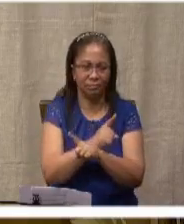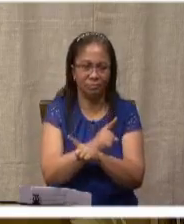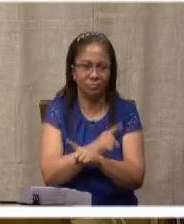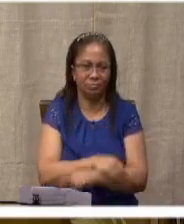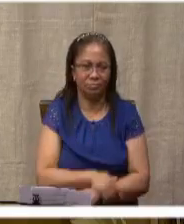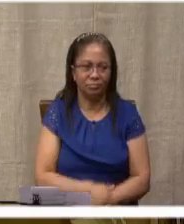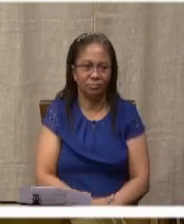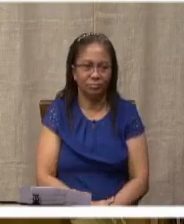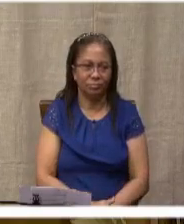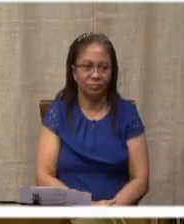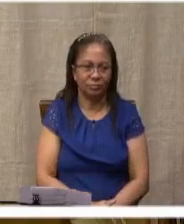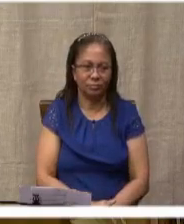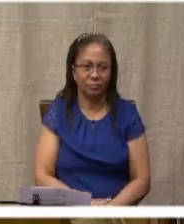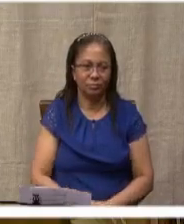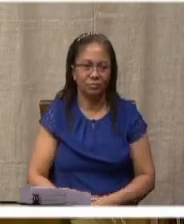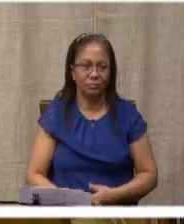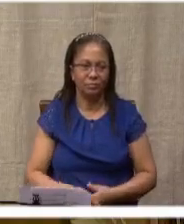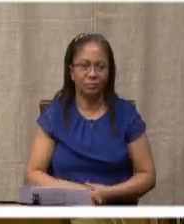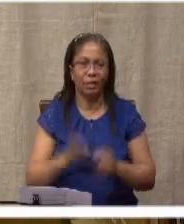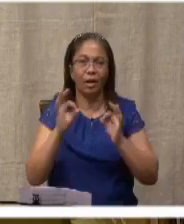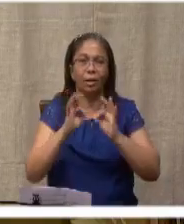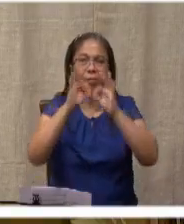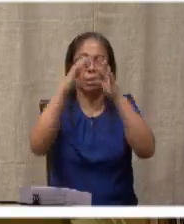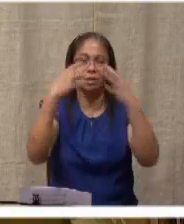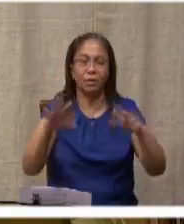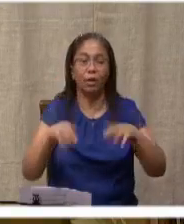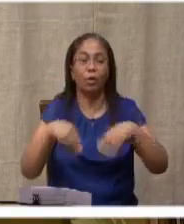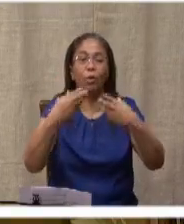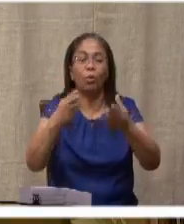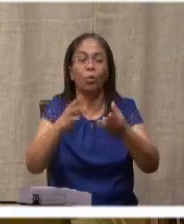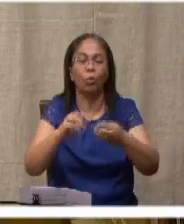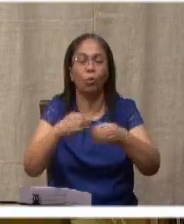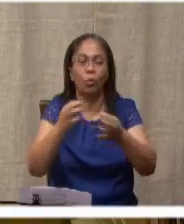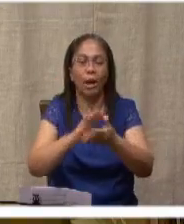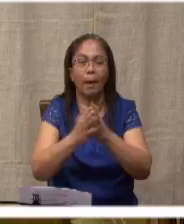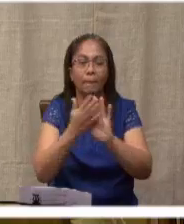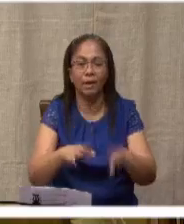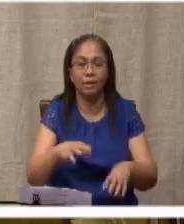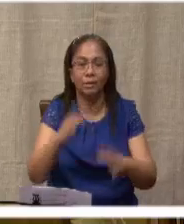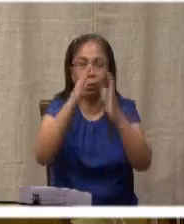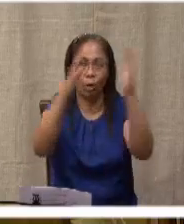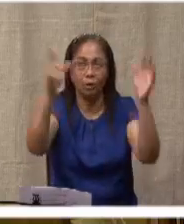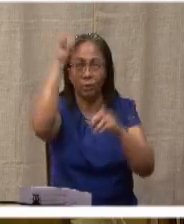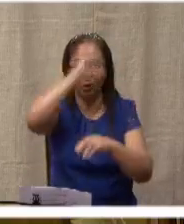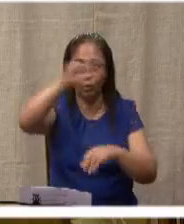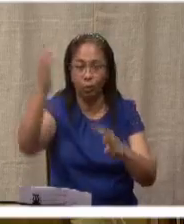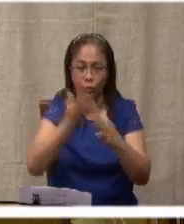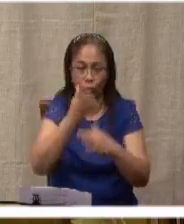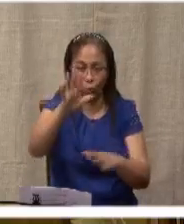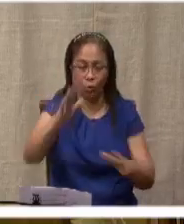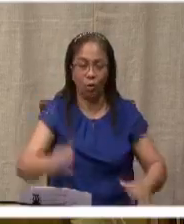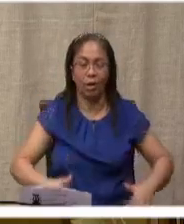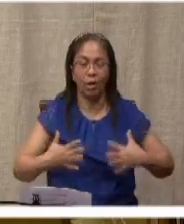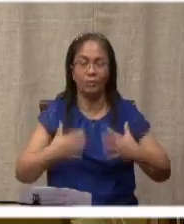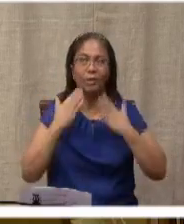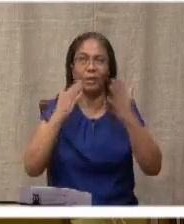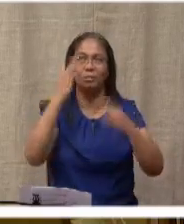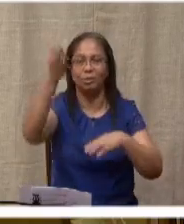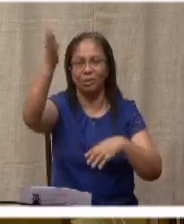spirit the mass has ended go in peace glorifying the lord by your